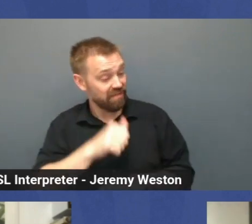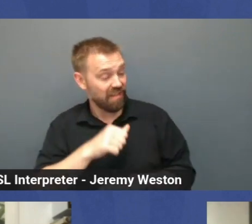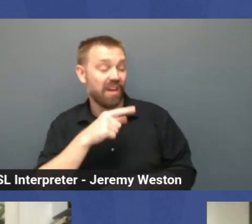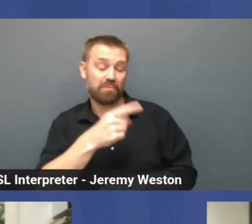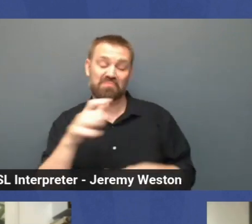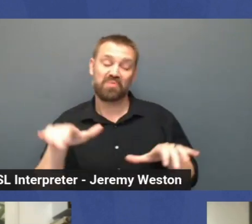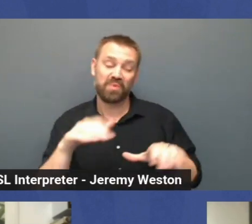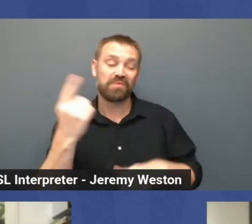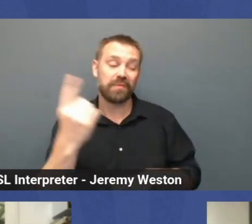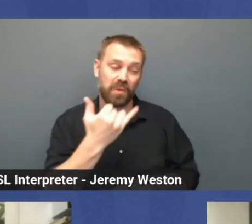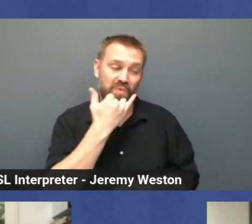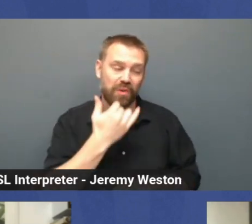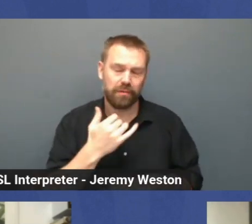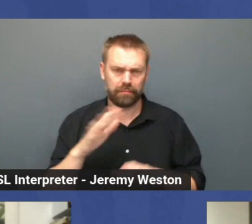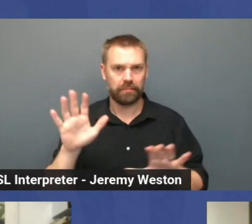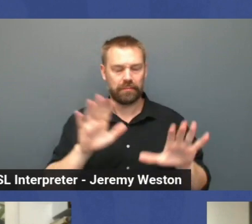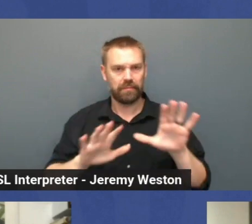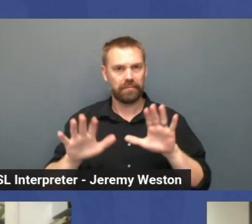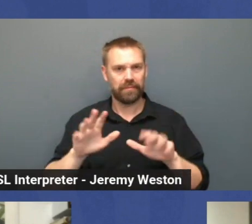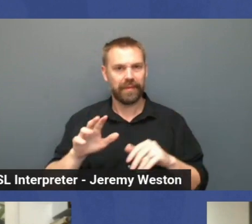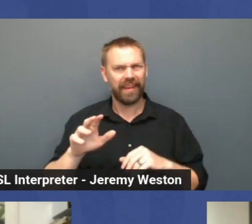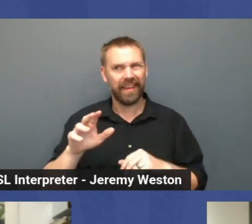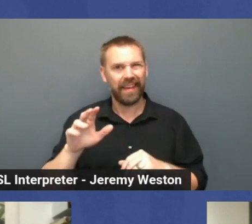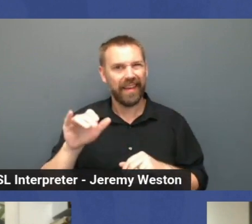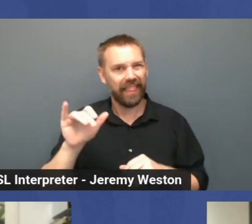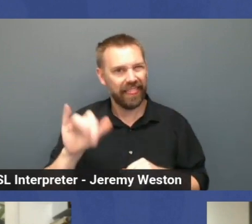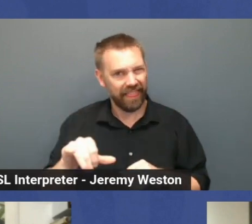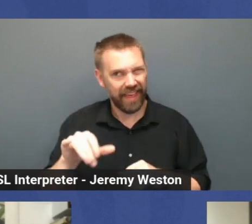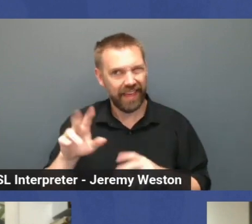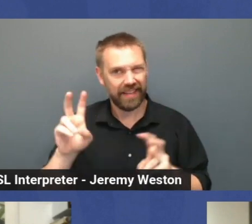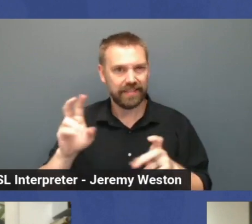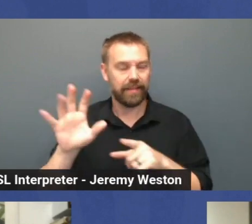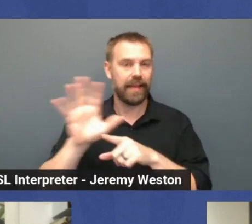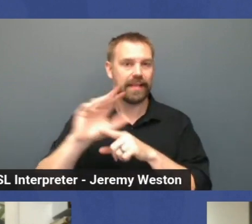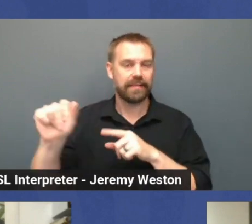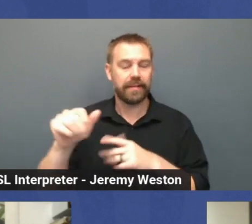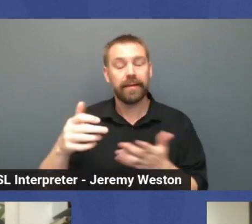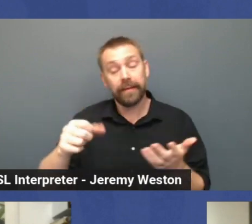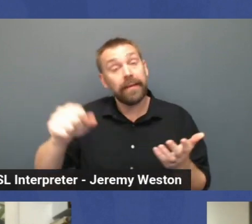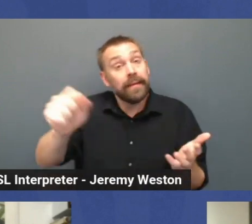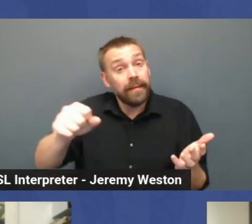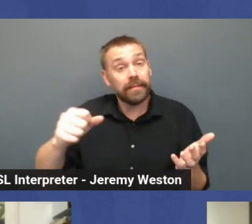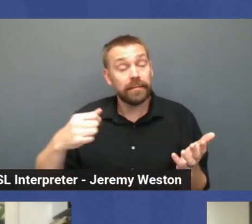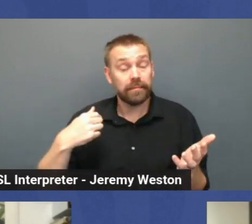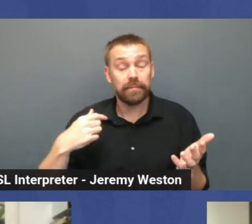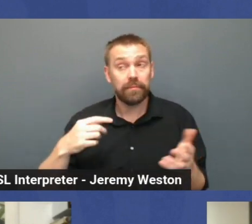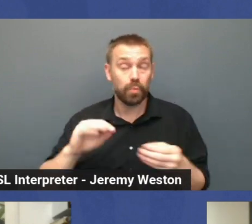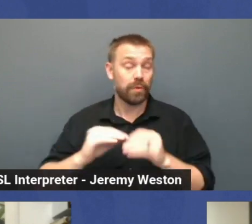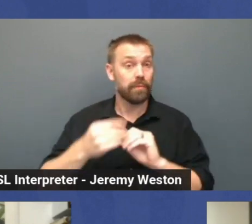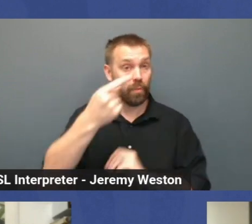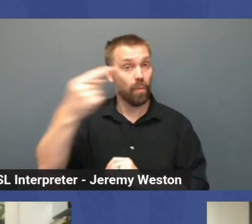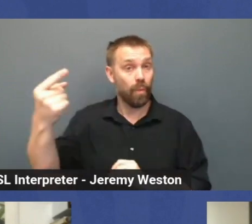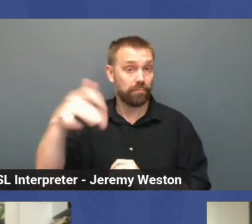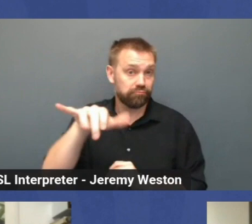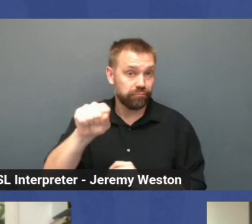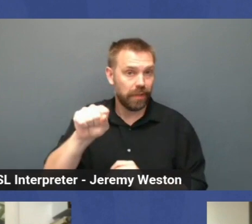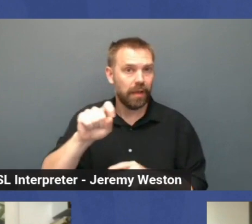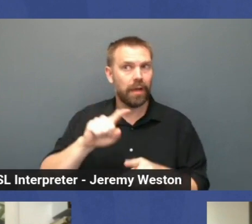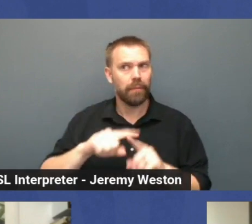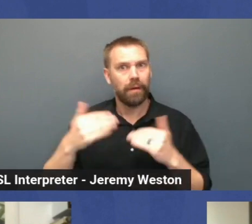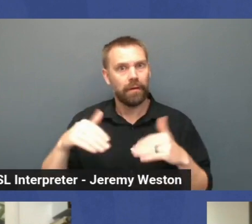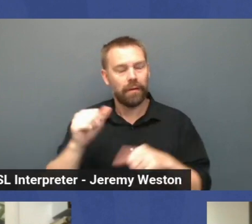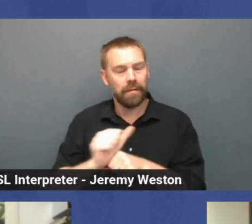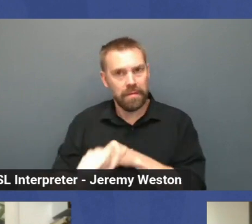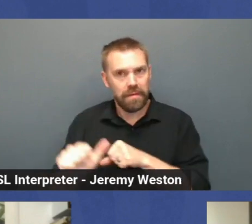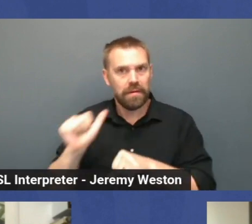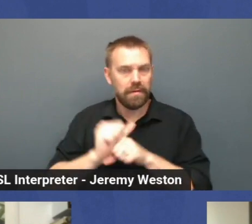Mm-hmm. That's the excellency that Spelman is pushing. So we are #1, but that's because we kill ourselves to get there. Now,